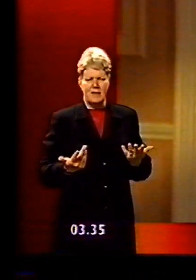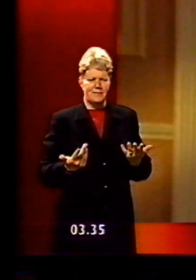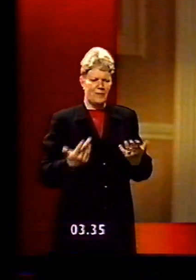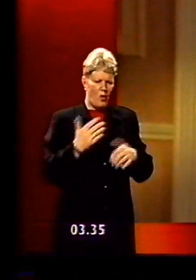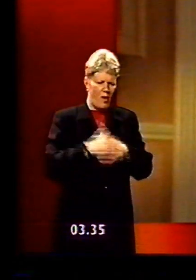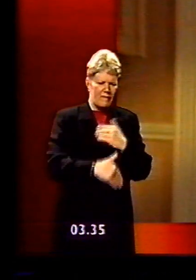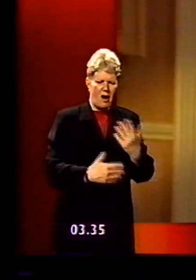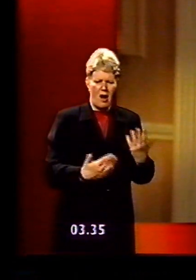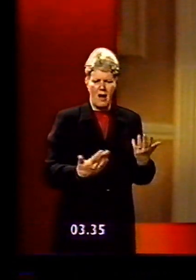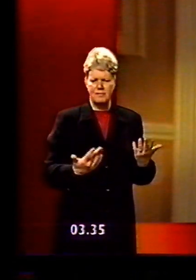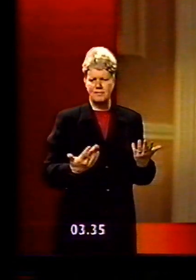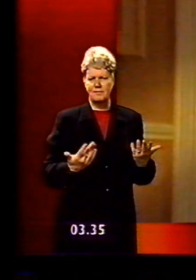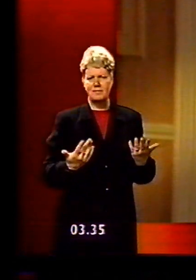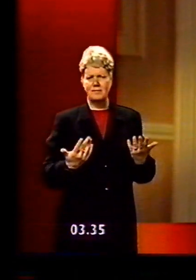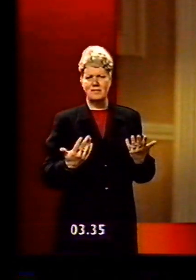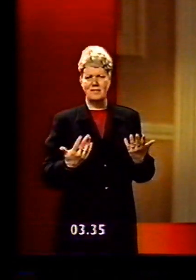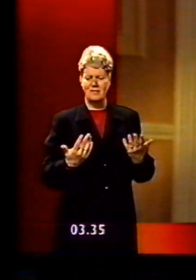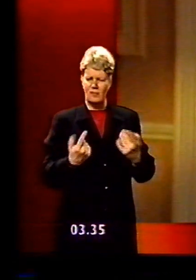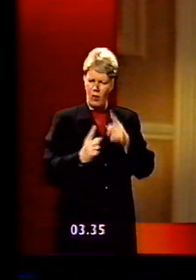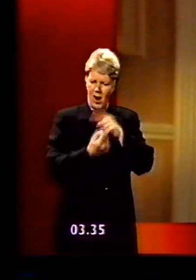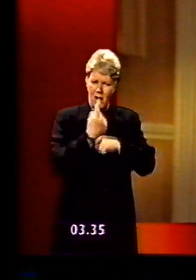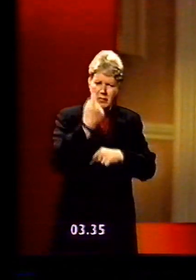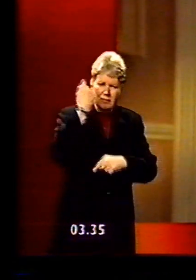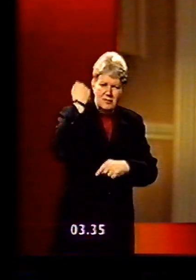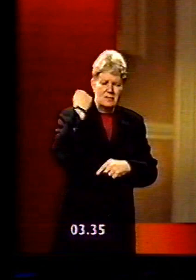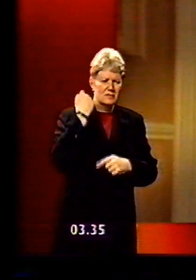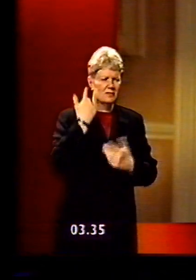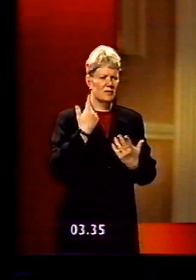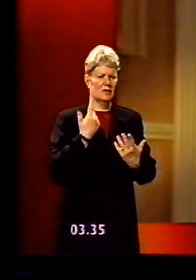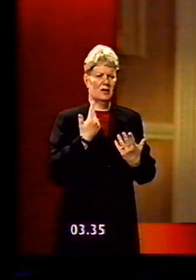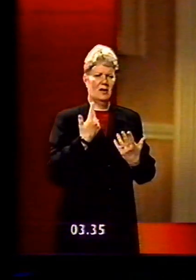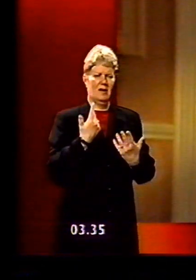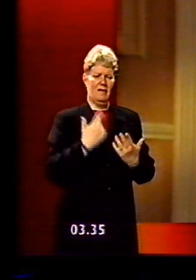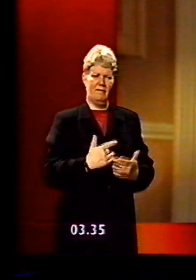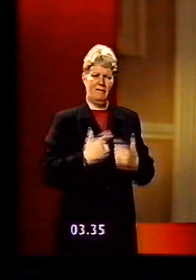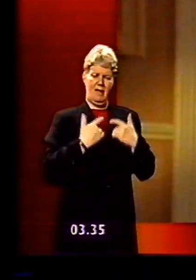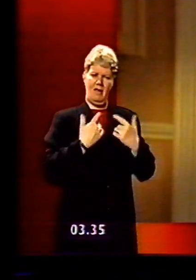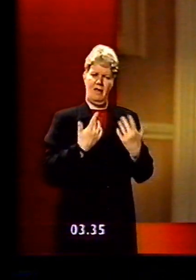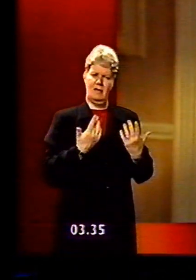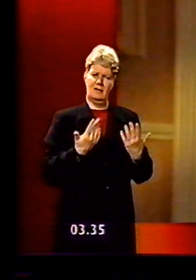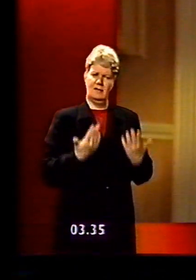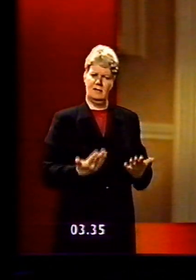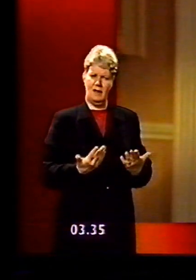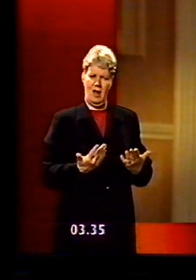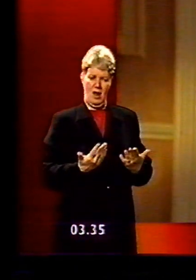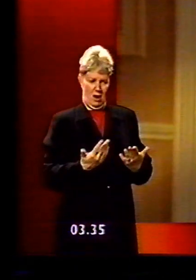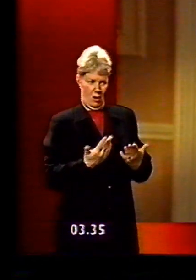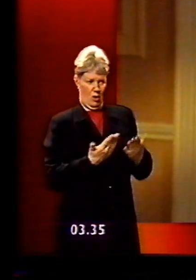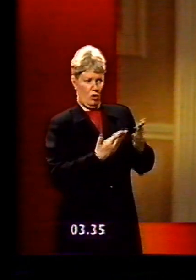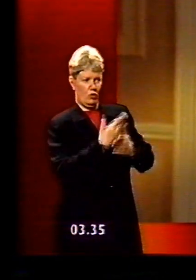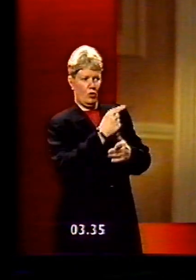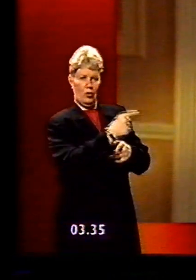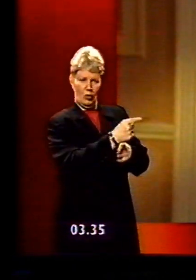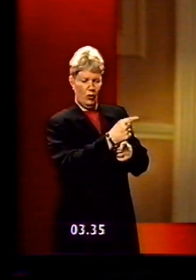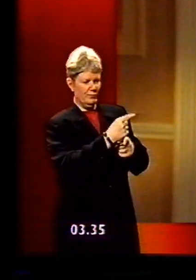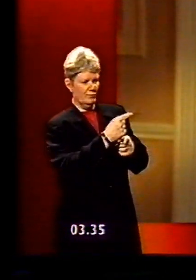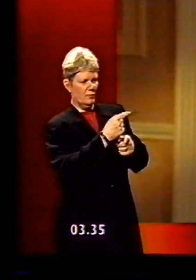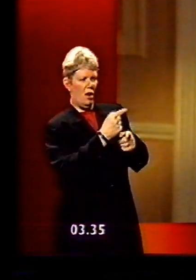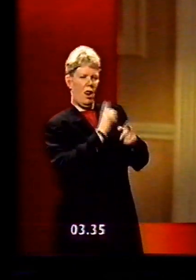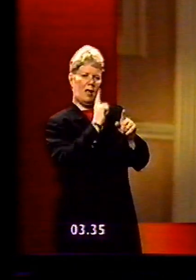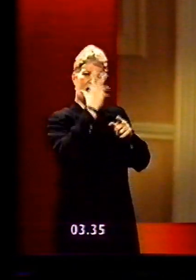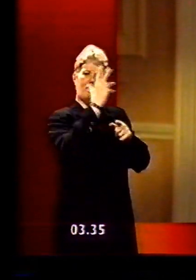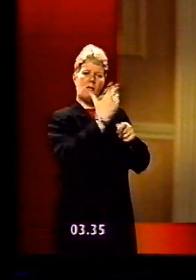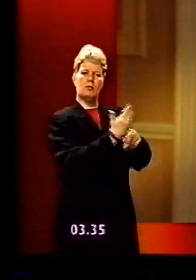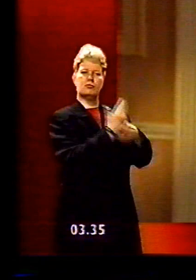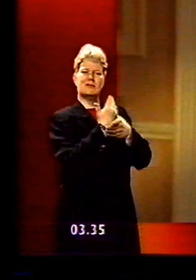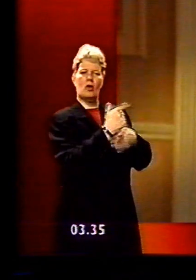about those times. And I think that now that senatorial immunity was stripped,